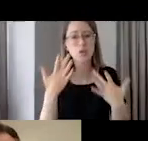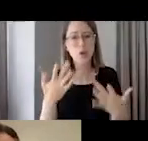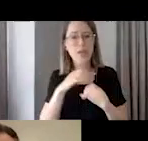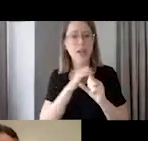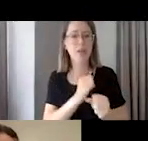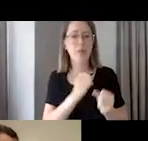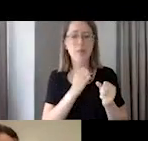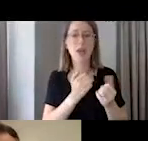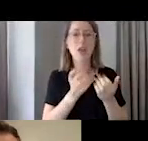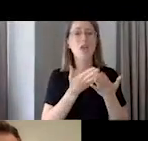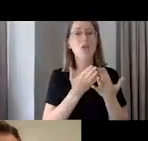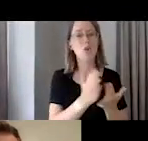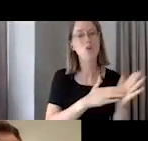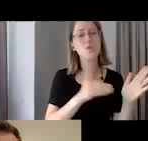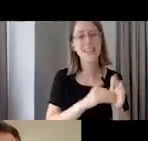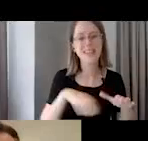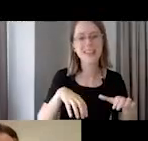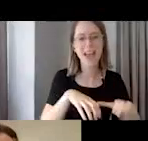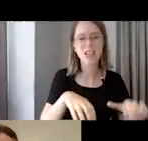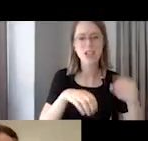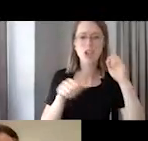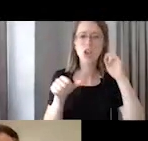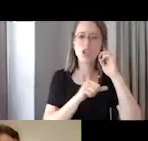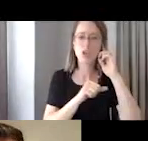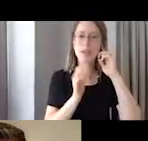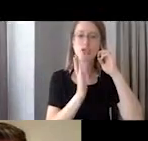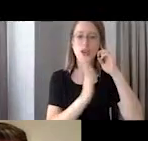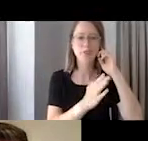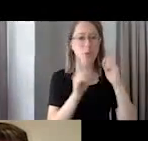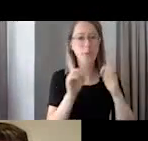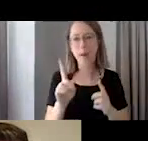action. You'd think it would be straightforward, but it seems like it won't